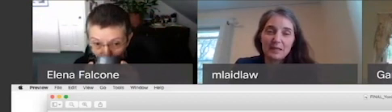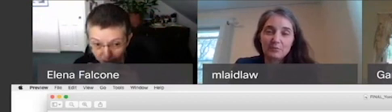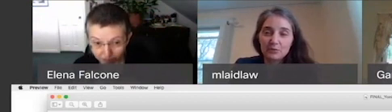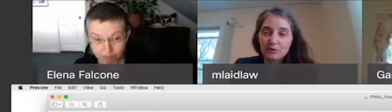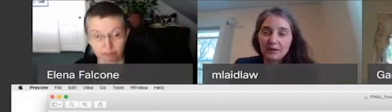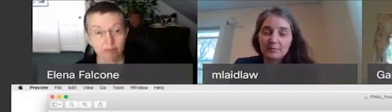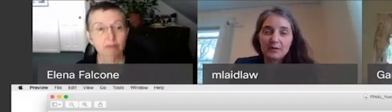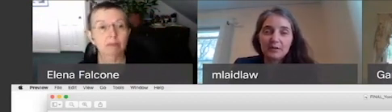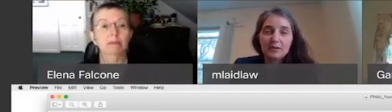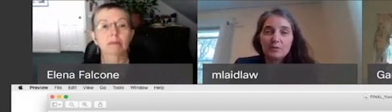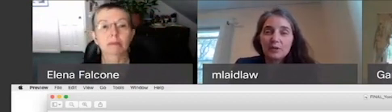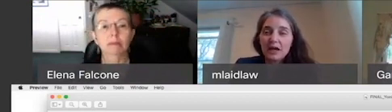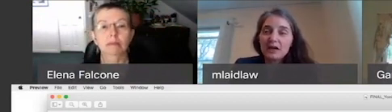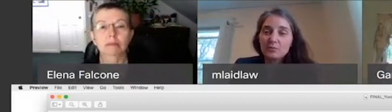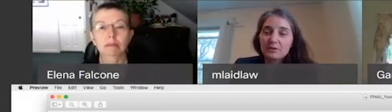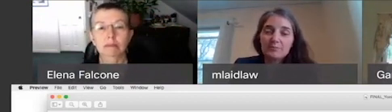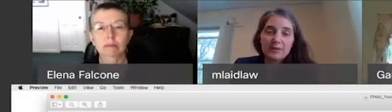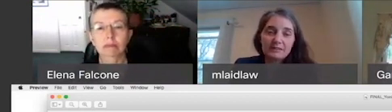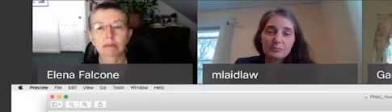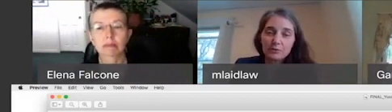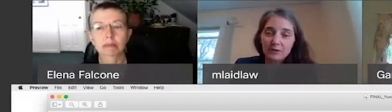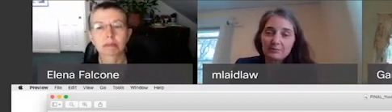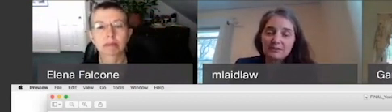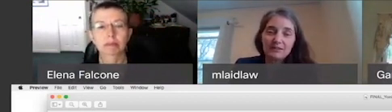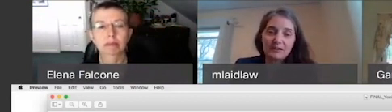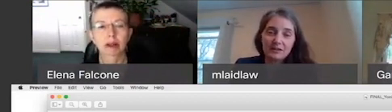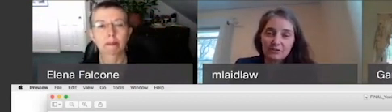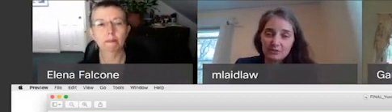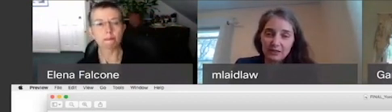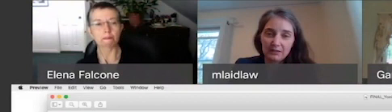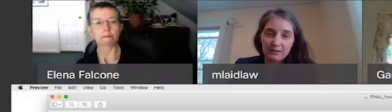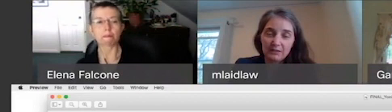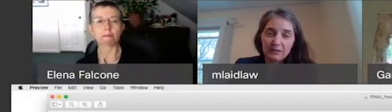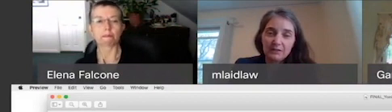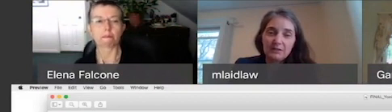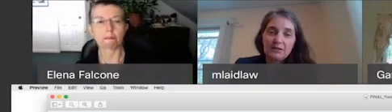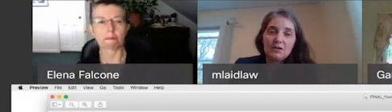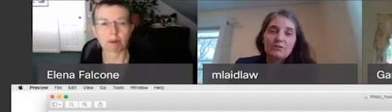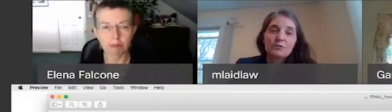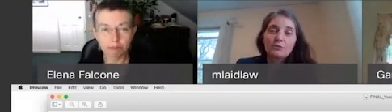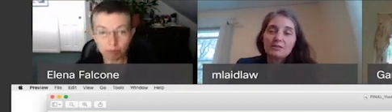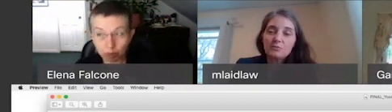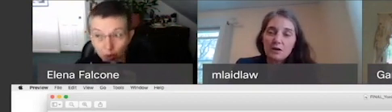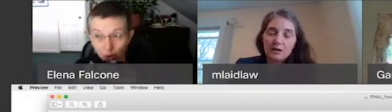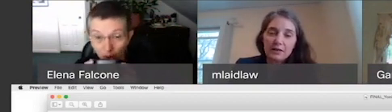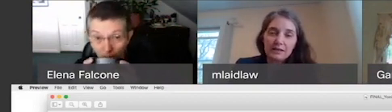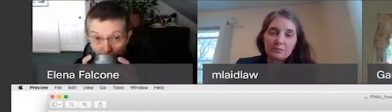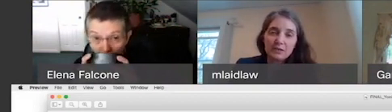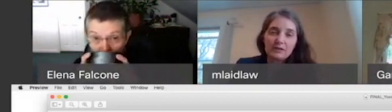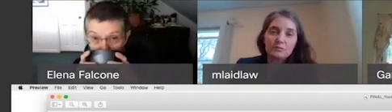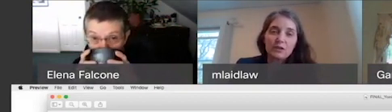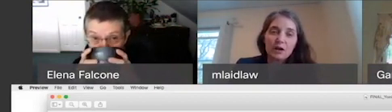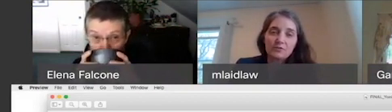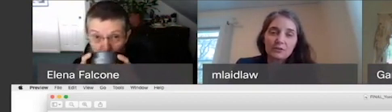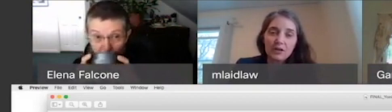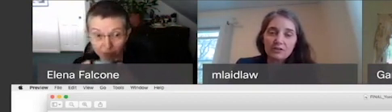Medicaid program. We have one of the best programs in the country. The reason why is because